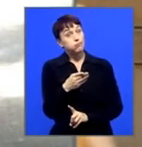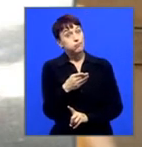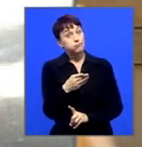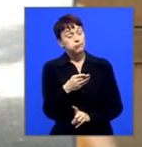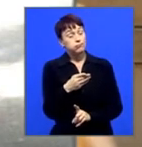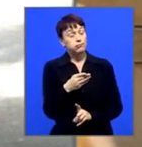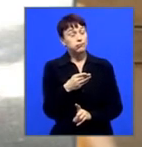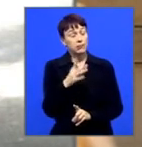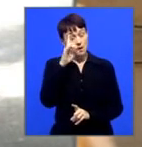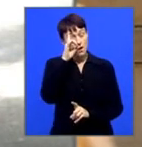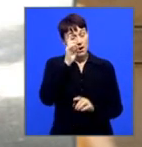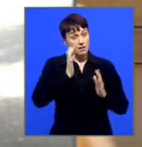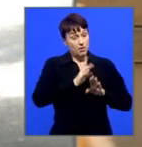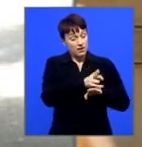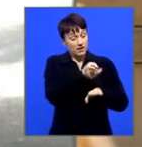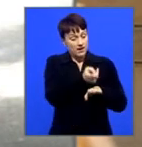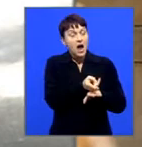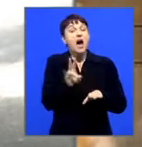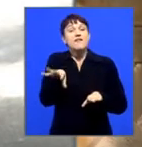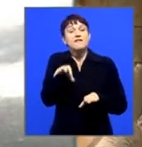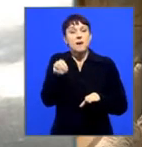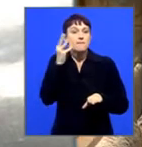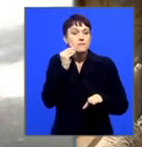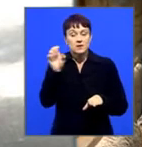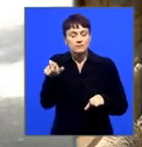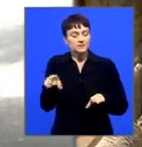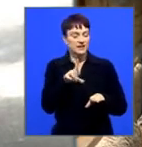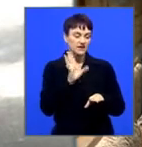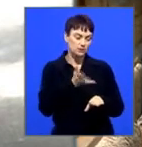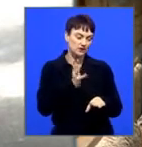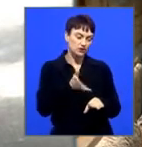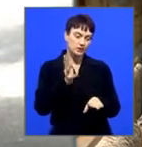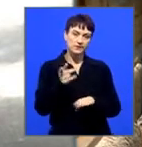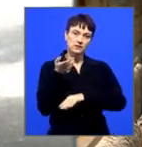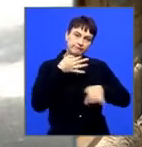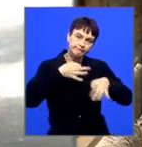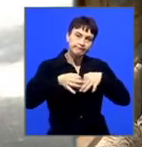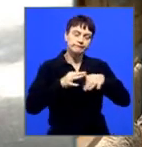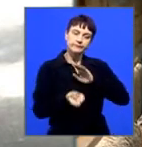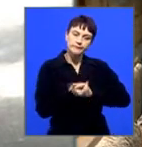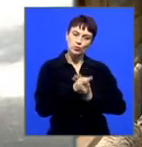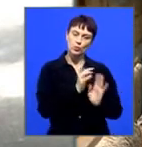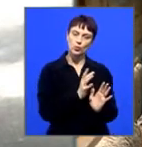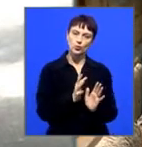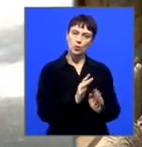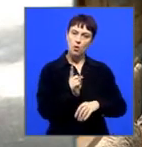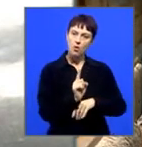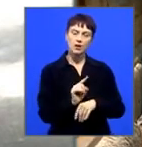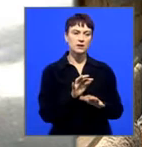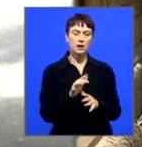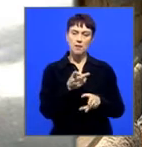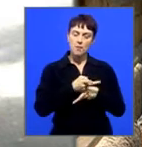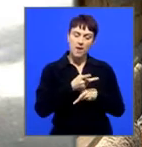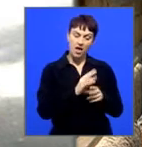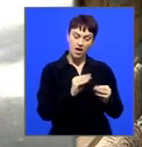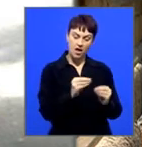him, an indication of where he is, what is going to happen at the moment. And this is what is probably happening at the moment while they prepare